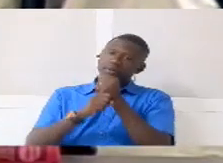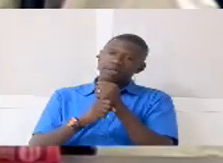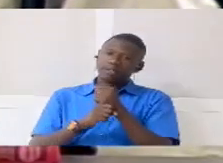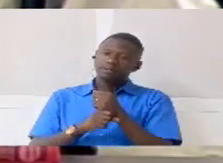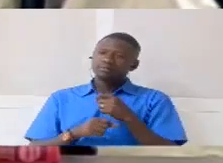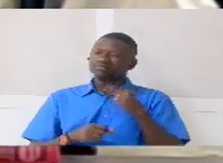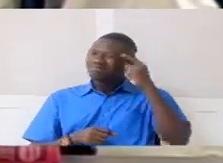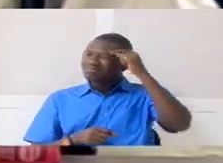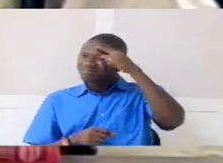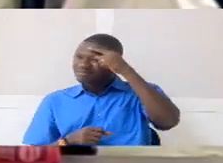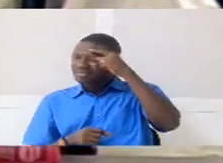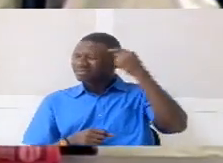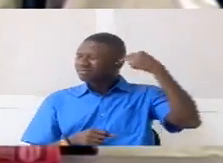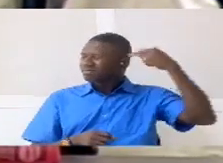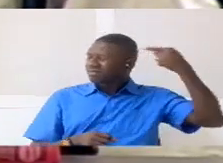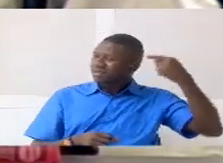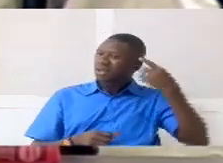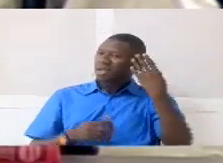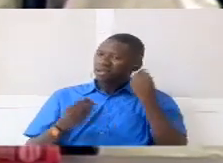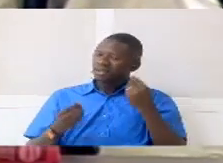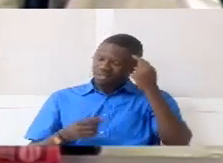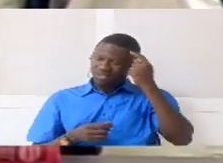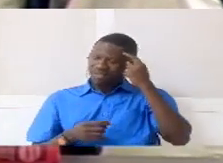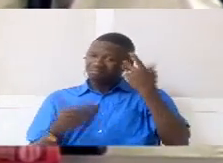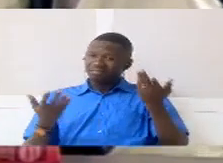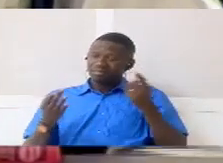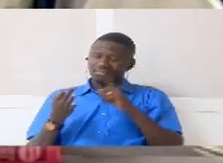by helping to change the way they think.